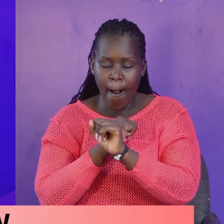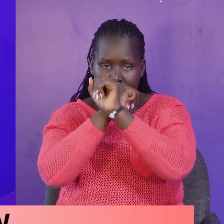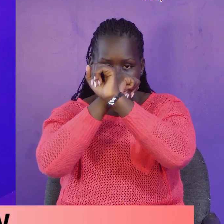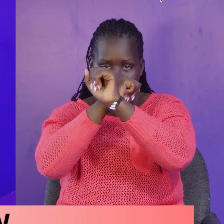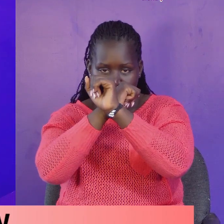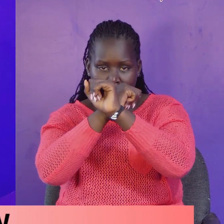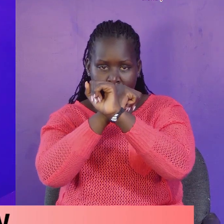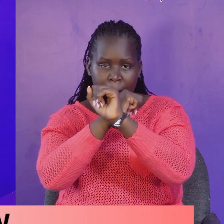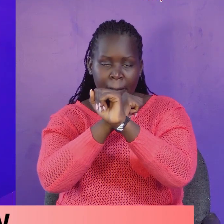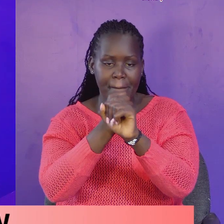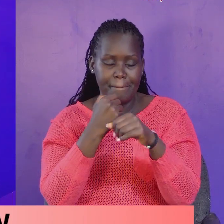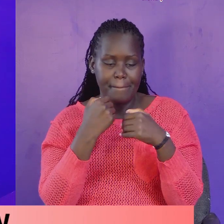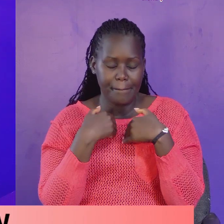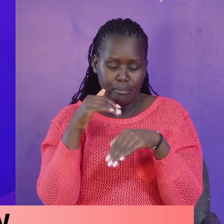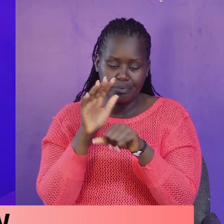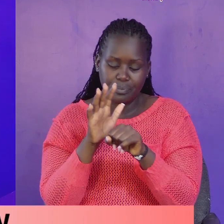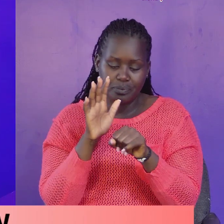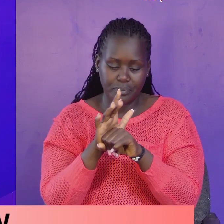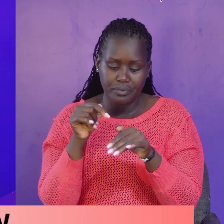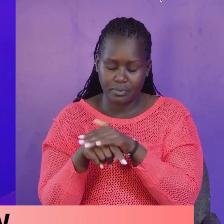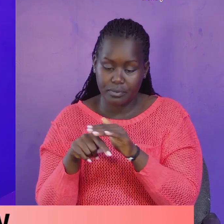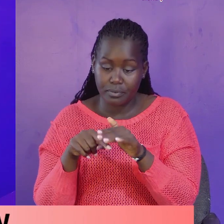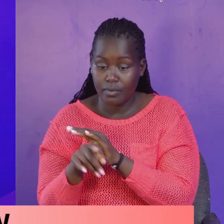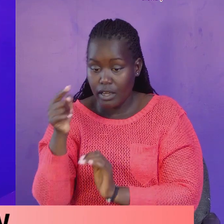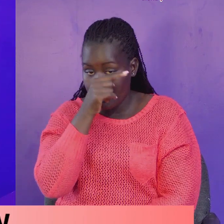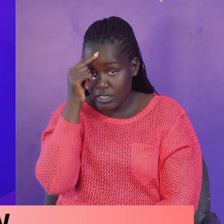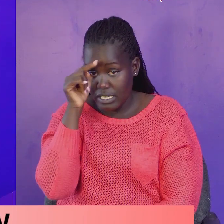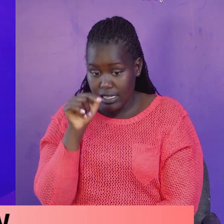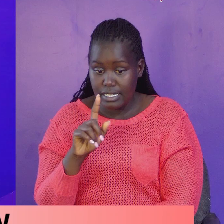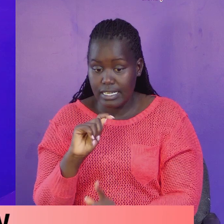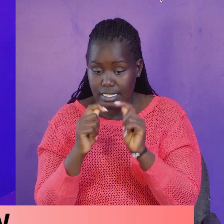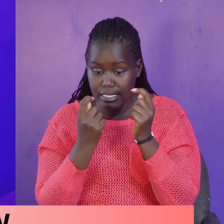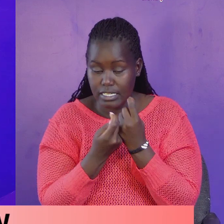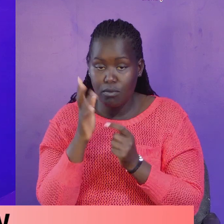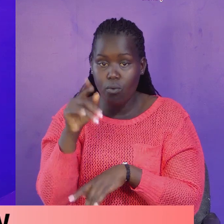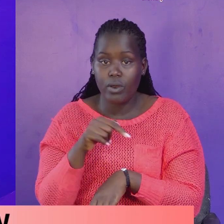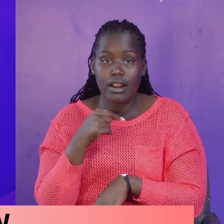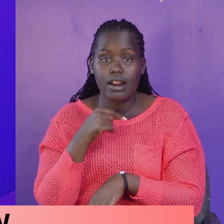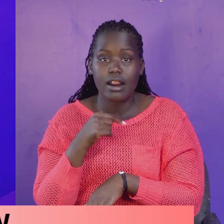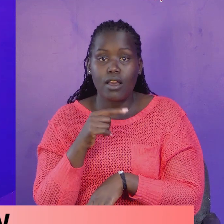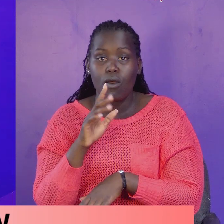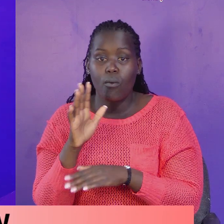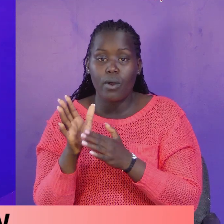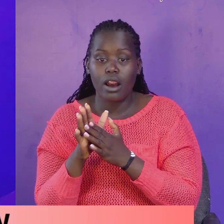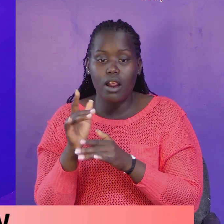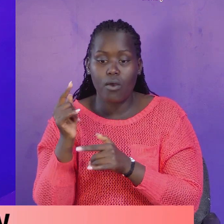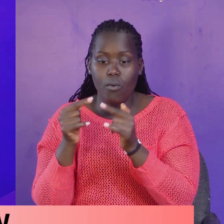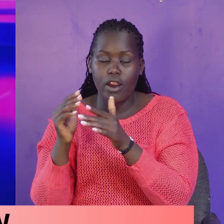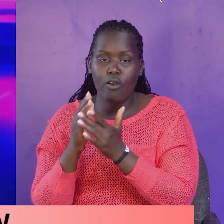swallowing more goals. Because this team will kill Kenya at least 2 goals. All right. Now,